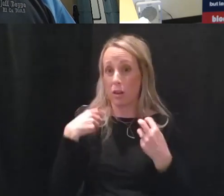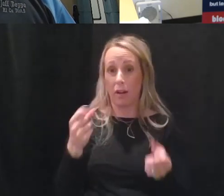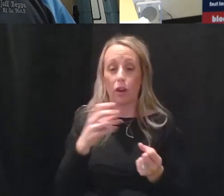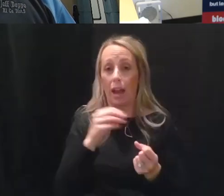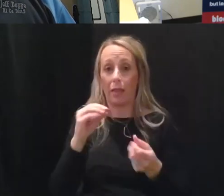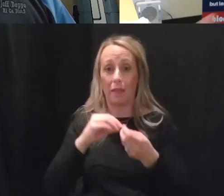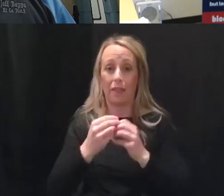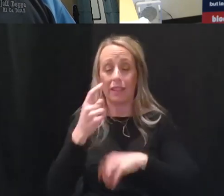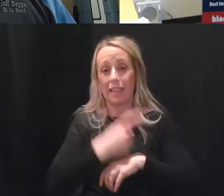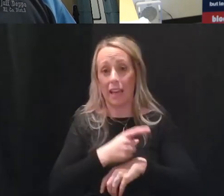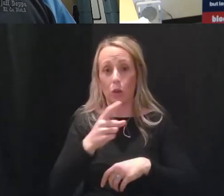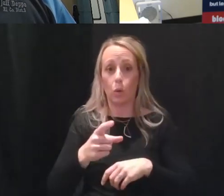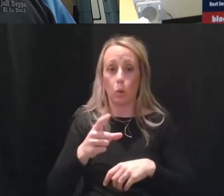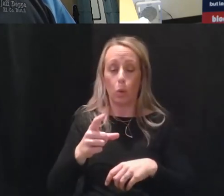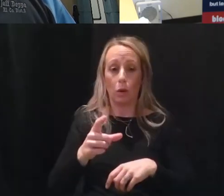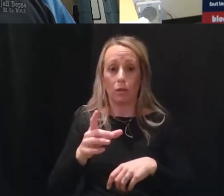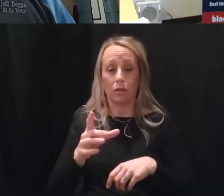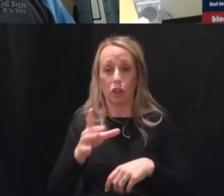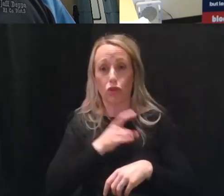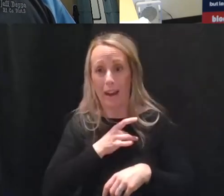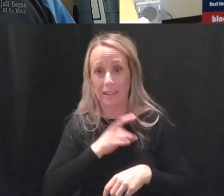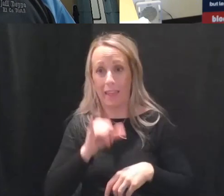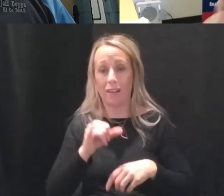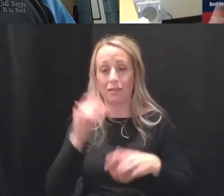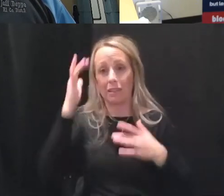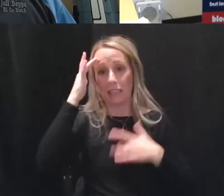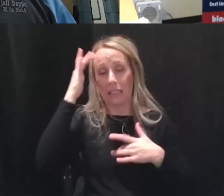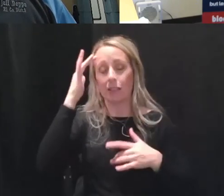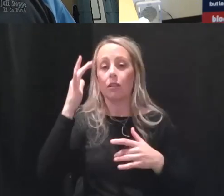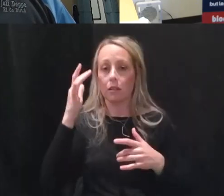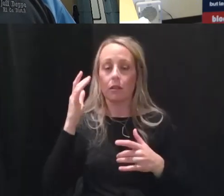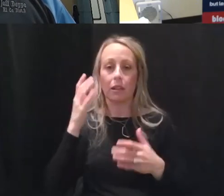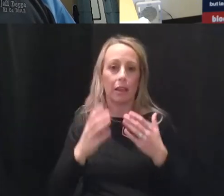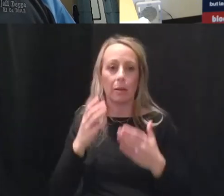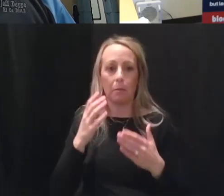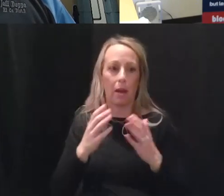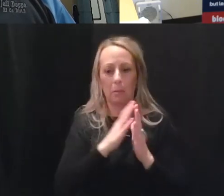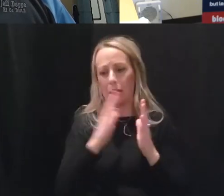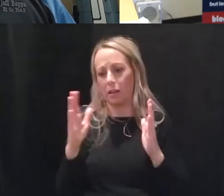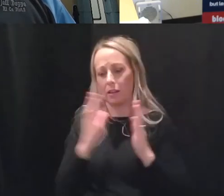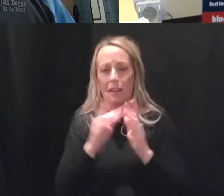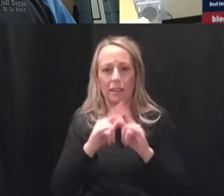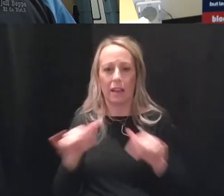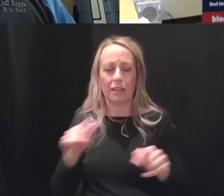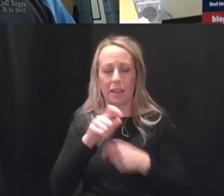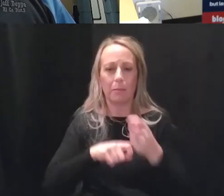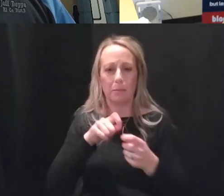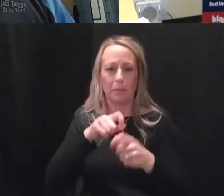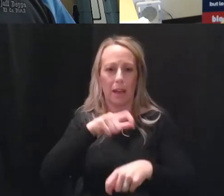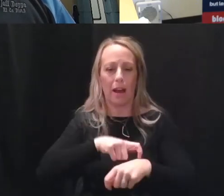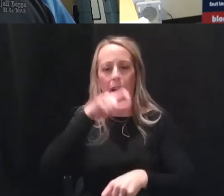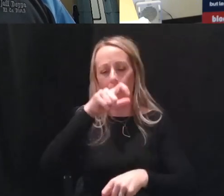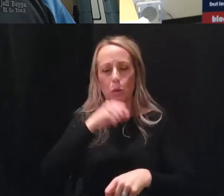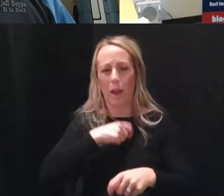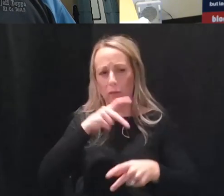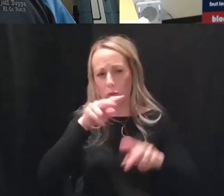date that you got it and the symptoms that you may be currently having, they may fall pretty much at the same time. So we have to watch out for